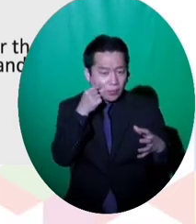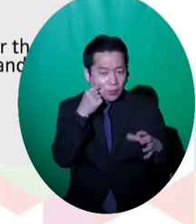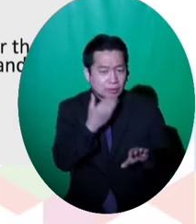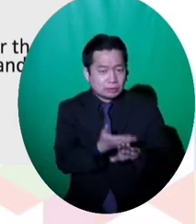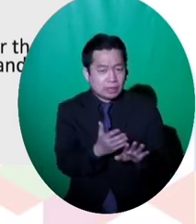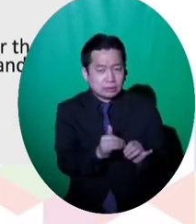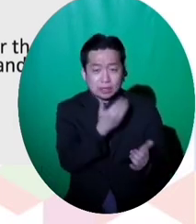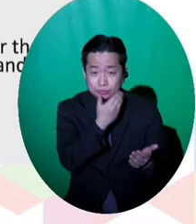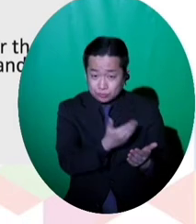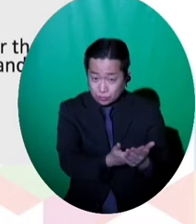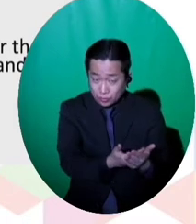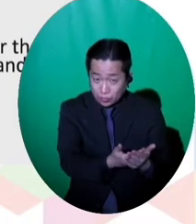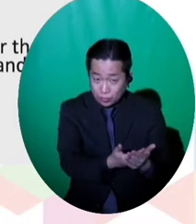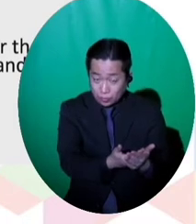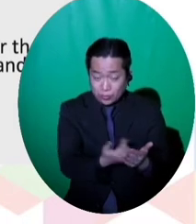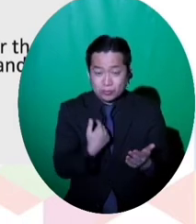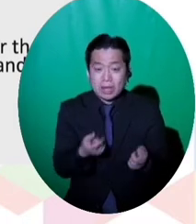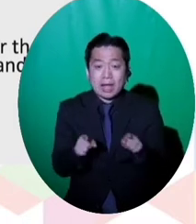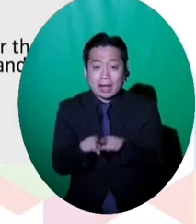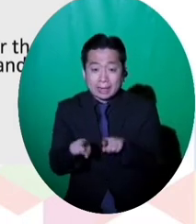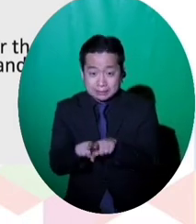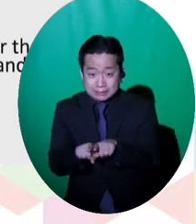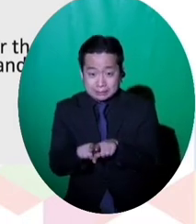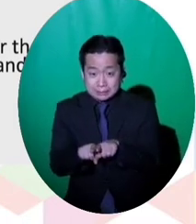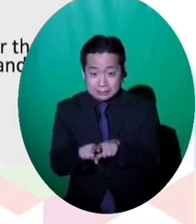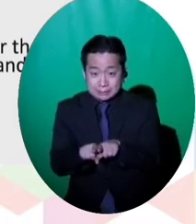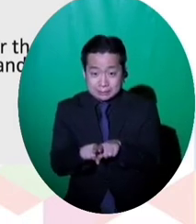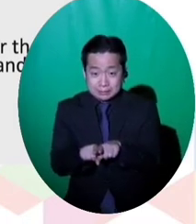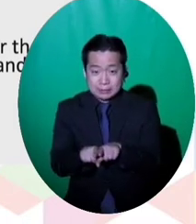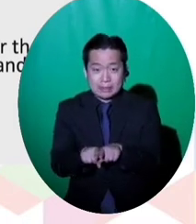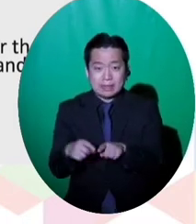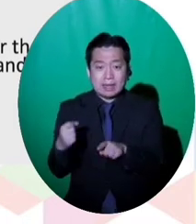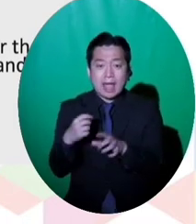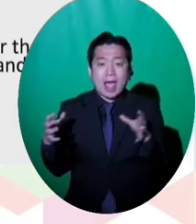economy becomes more and more difficult for people